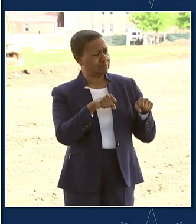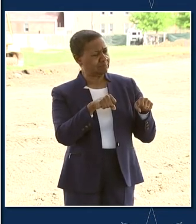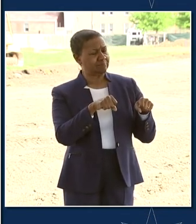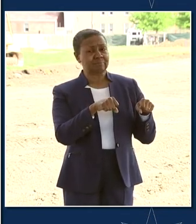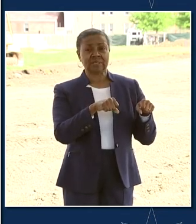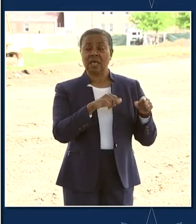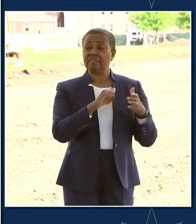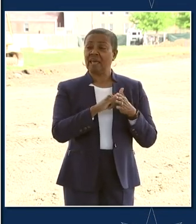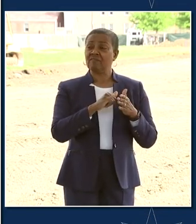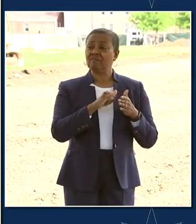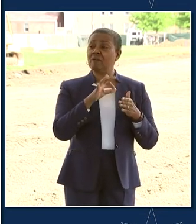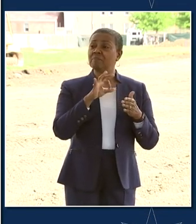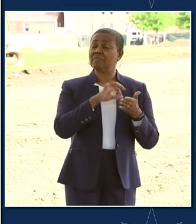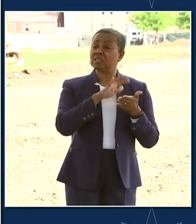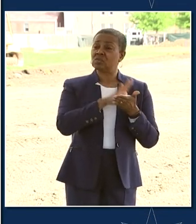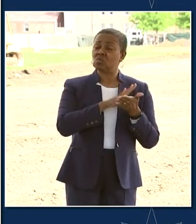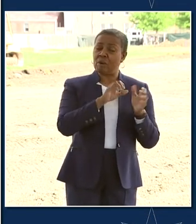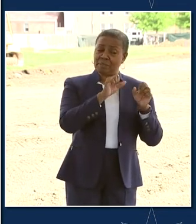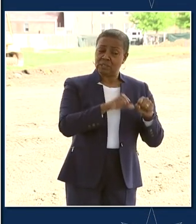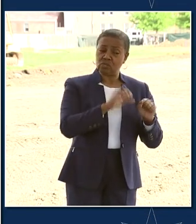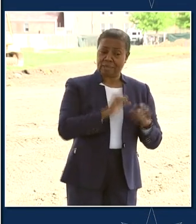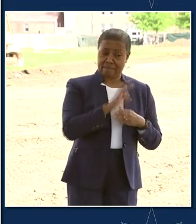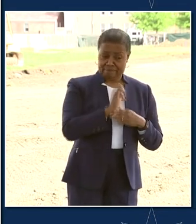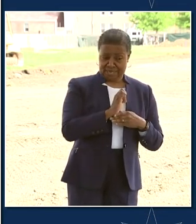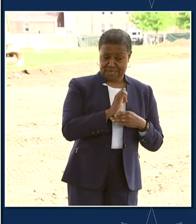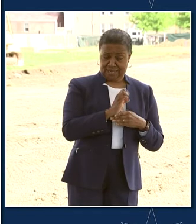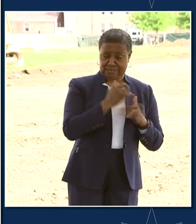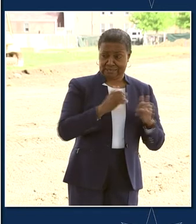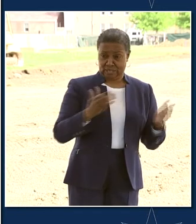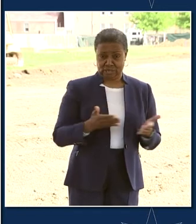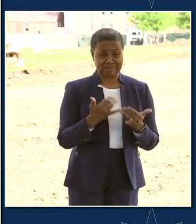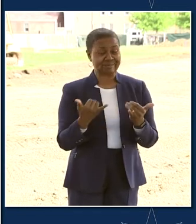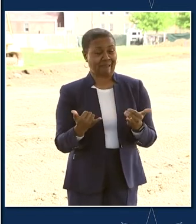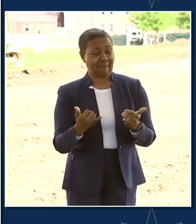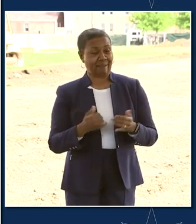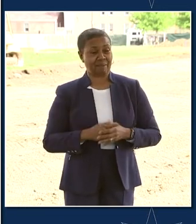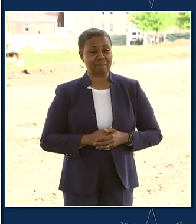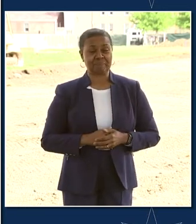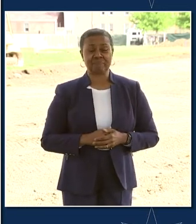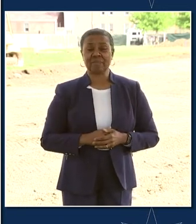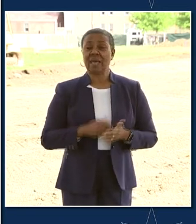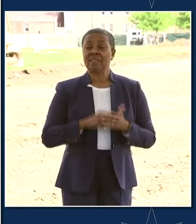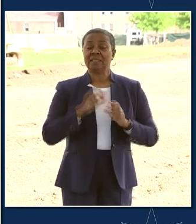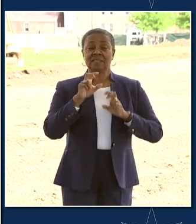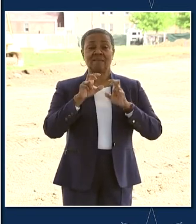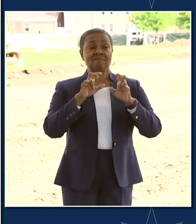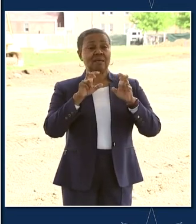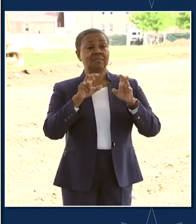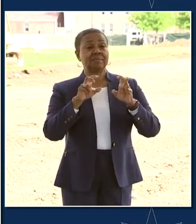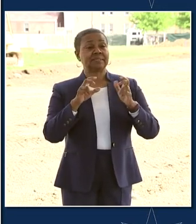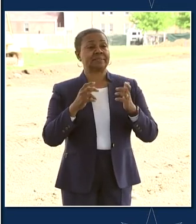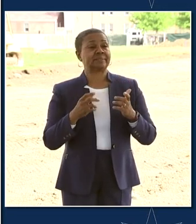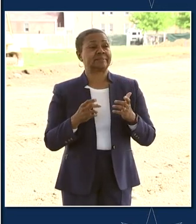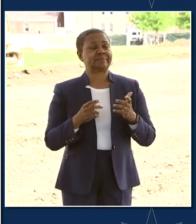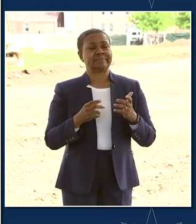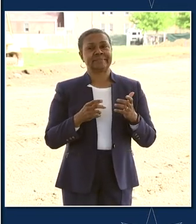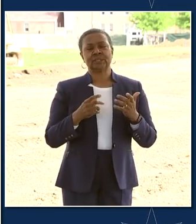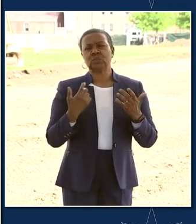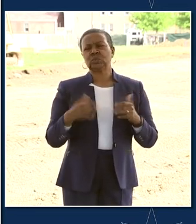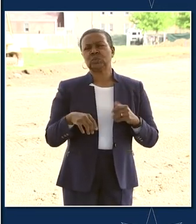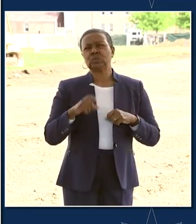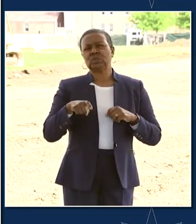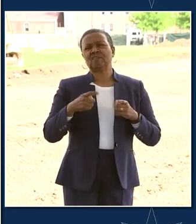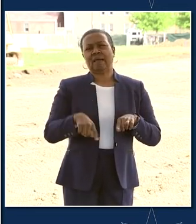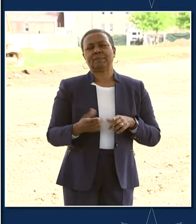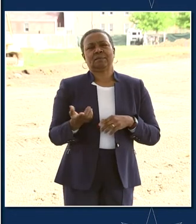you can take that from Farragut, what his potential could be is still here today. This investment is long time